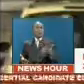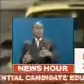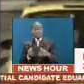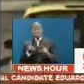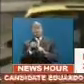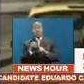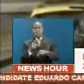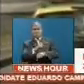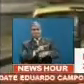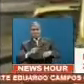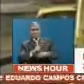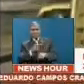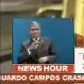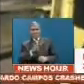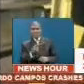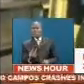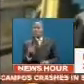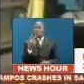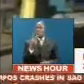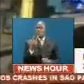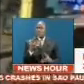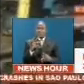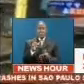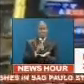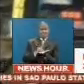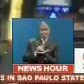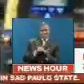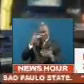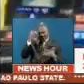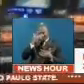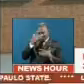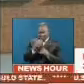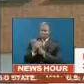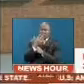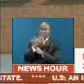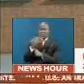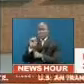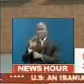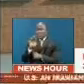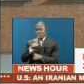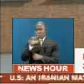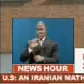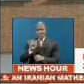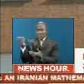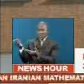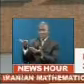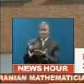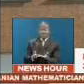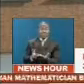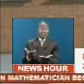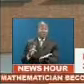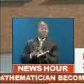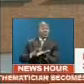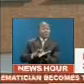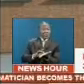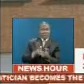countries, Liberia, is scrambling to save two of its own infected doctors and hopes an experimental serum from the United States will arrive in